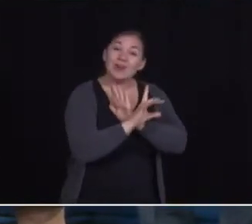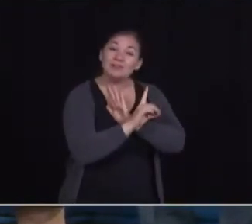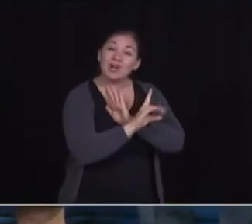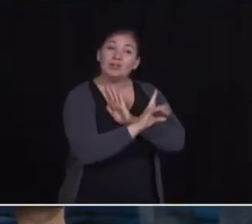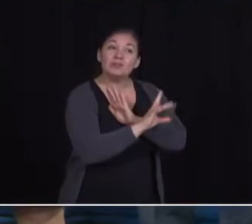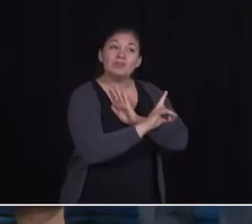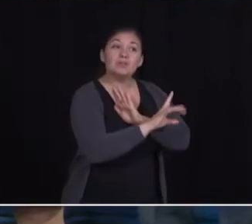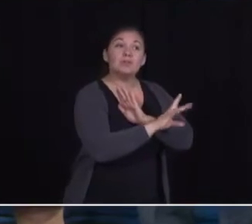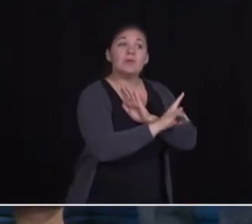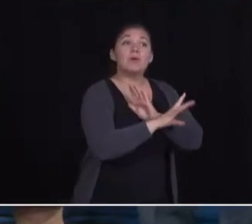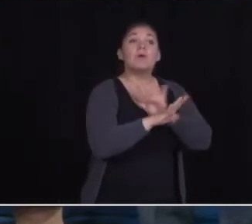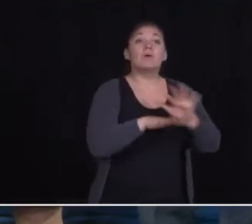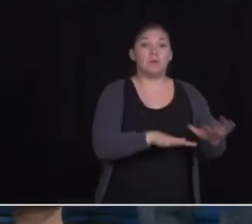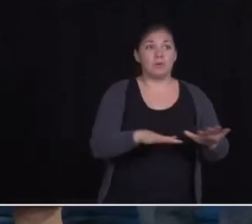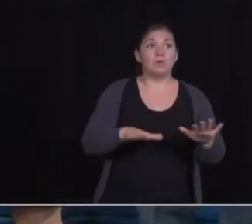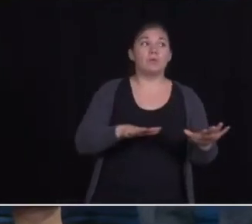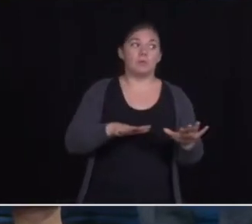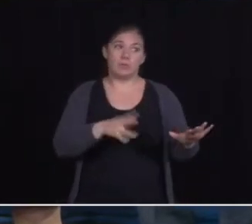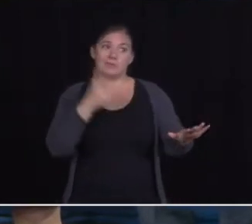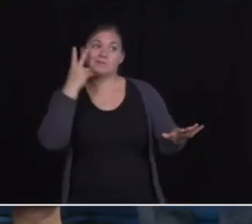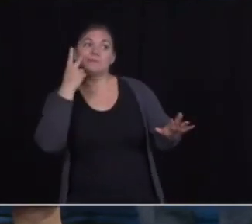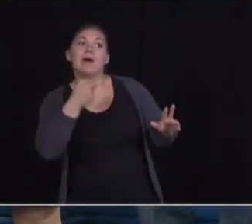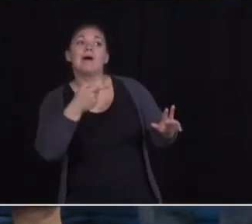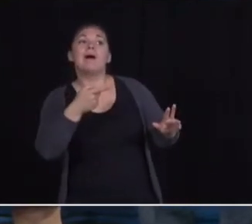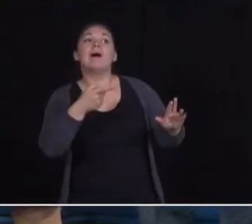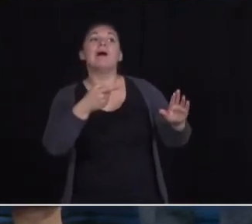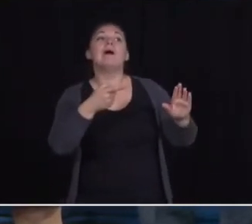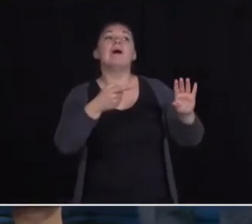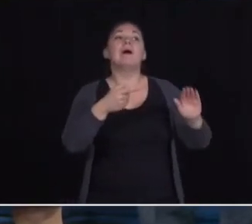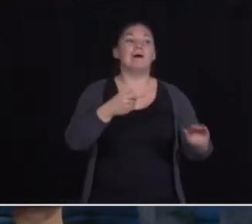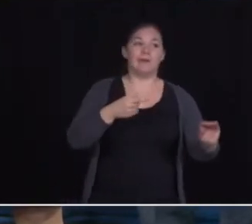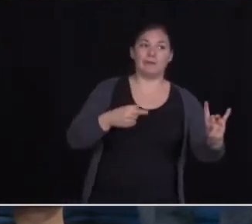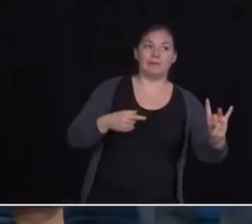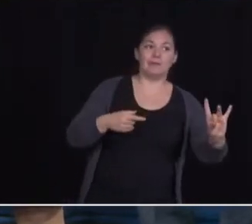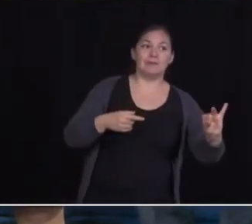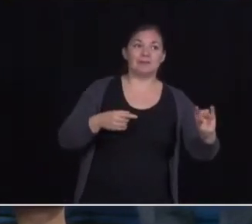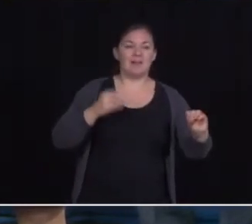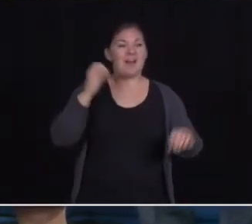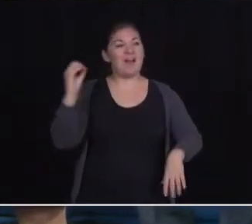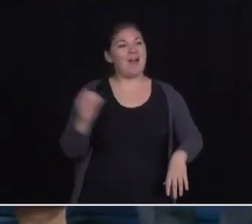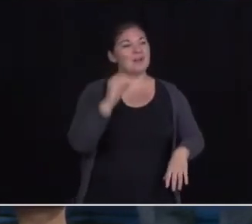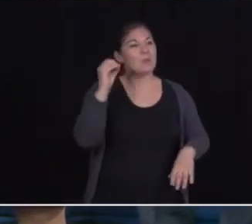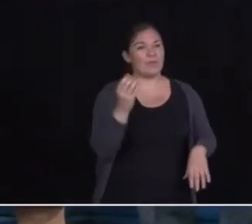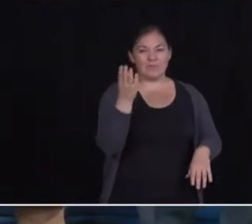when we saw 80 cases with a population of 14.5 million people and everyone thinks it's fine.